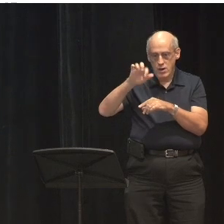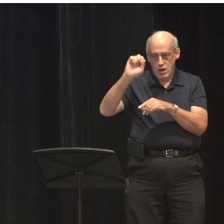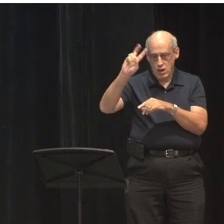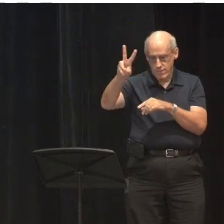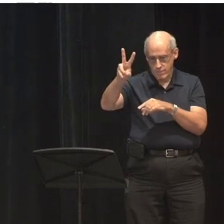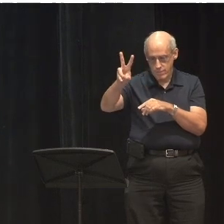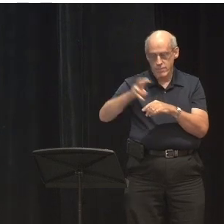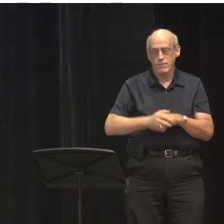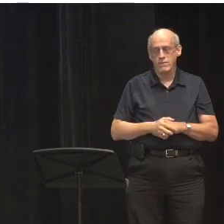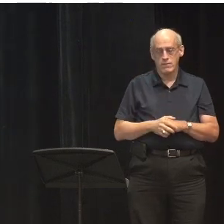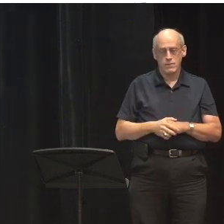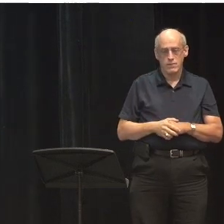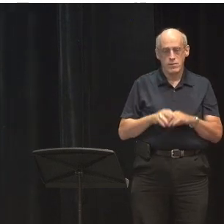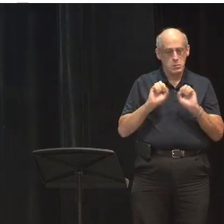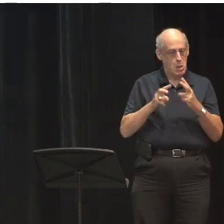nwbpcrinfo@bpca.ny.gov.